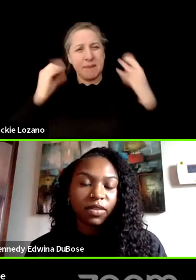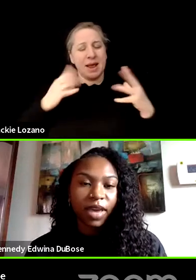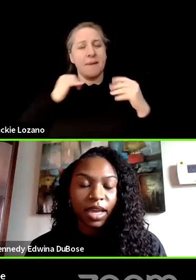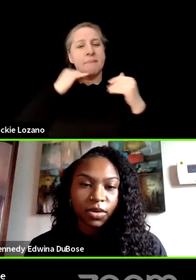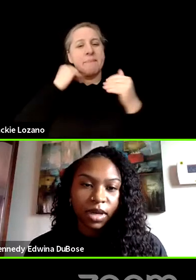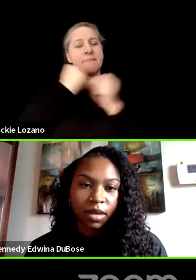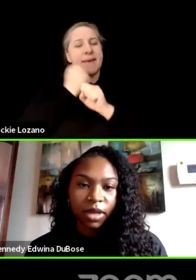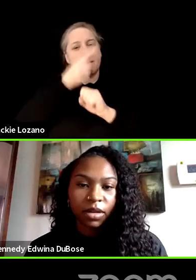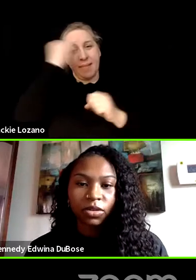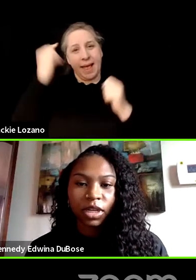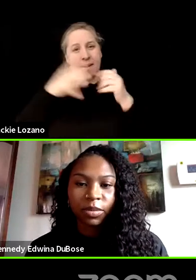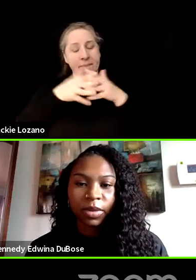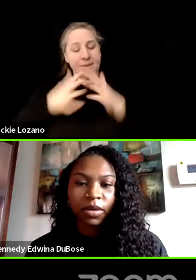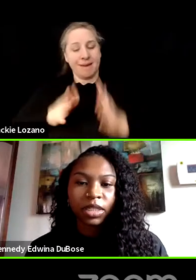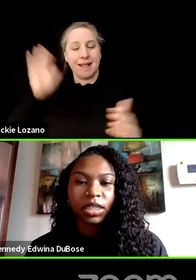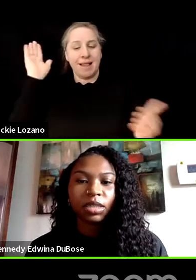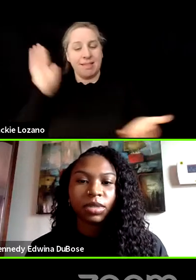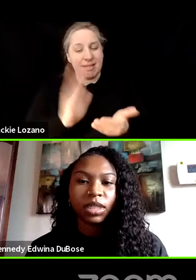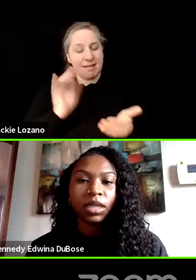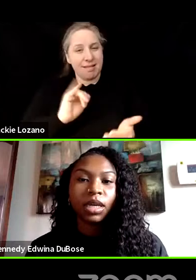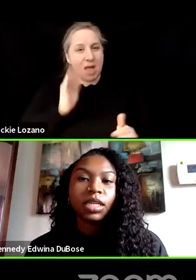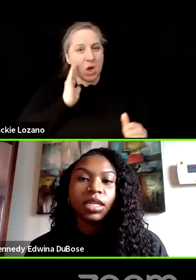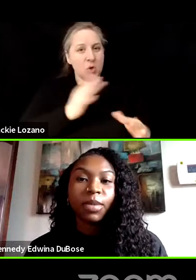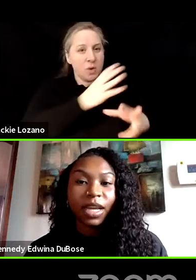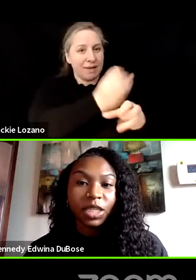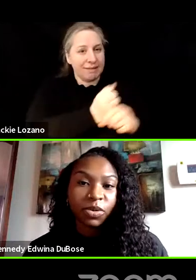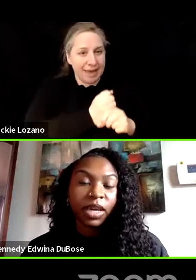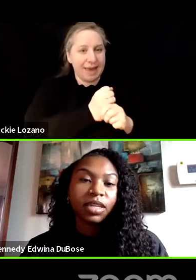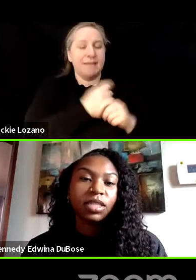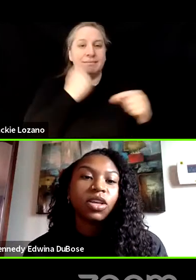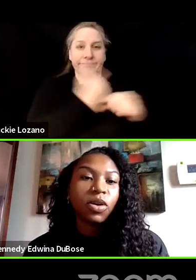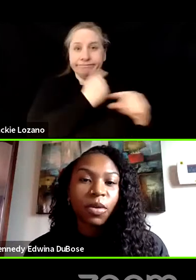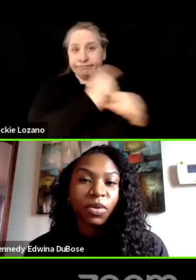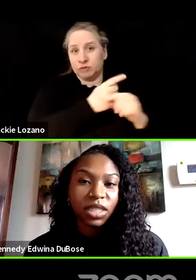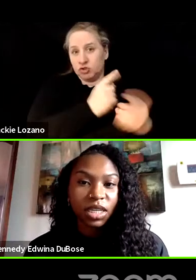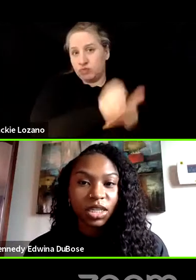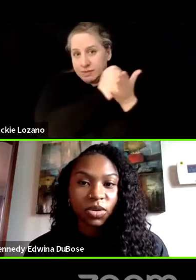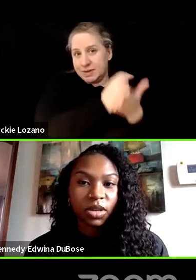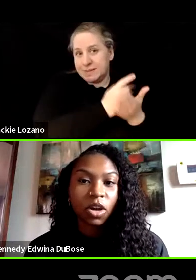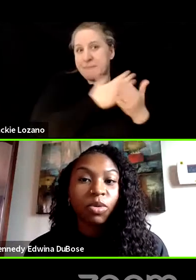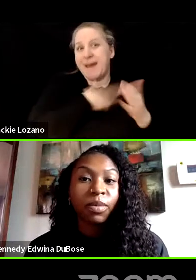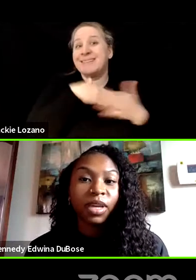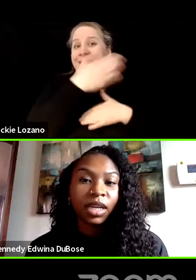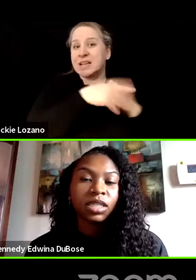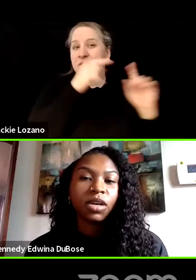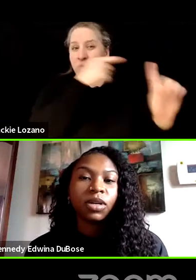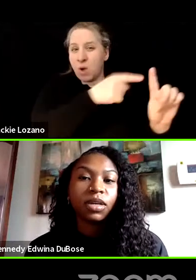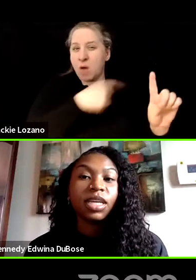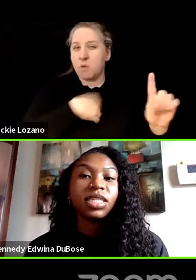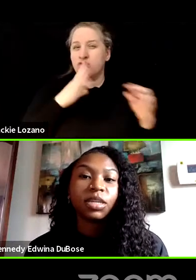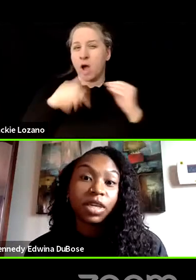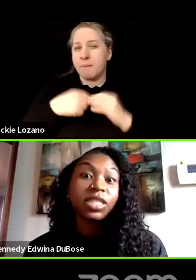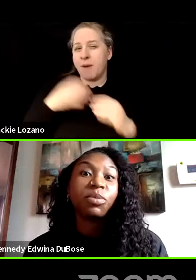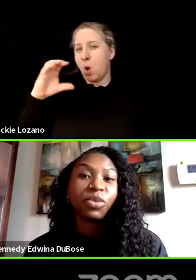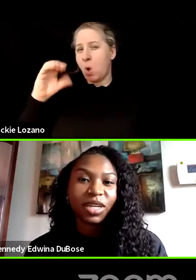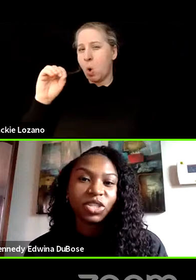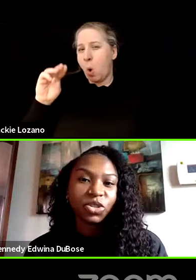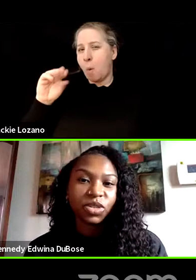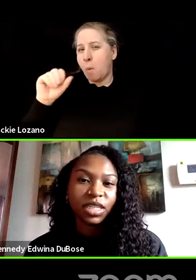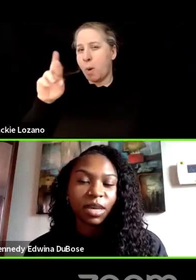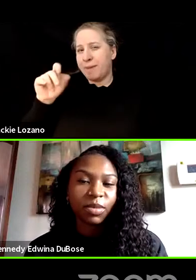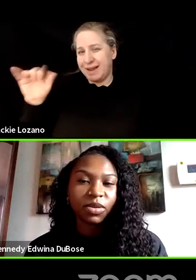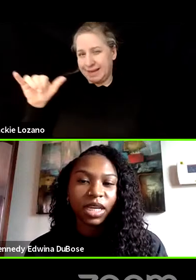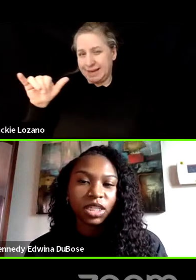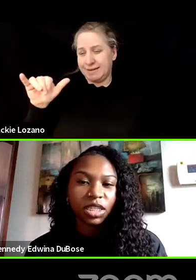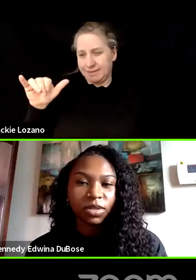or receive adequate medical treatment, which leads me to my next point. So I want to touch on comorbidity. So it's important